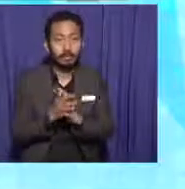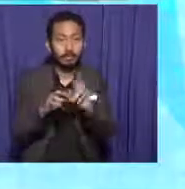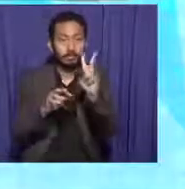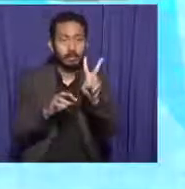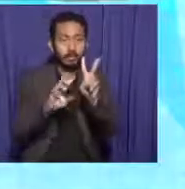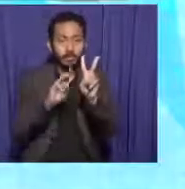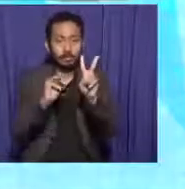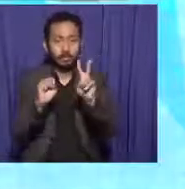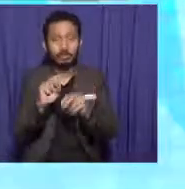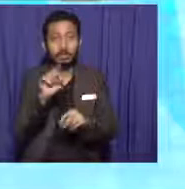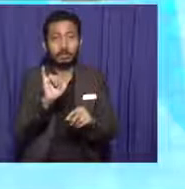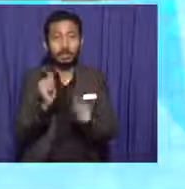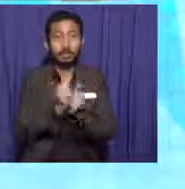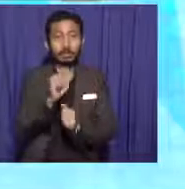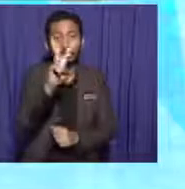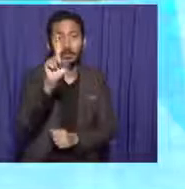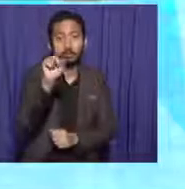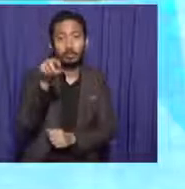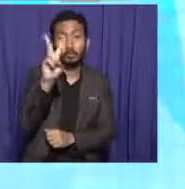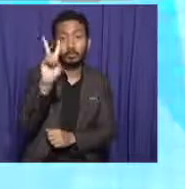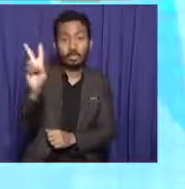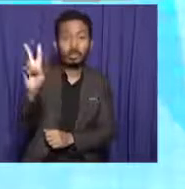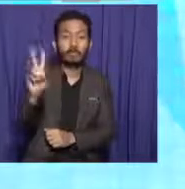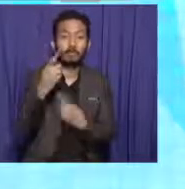to 21.2 volt.